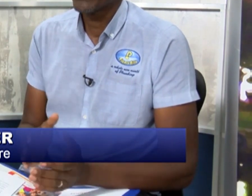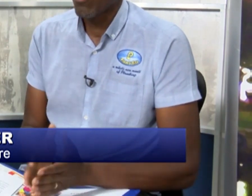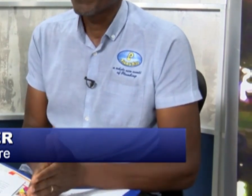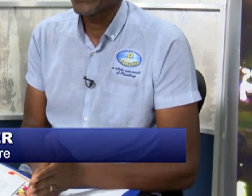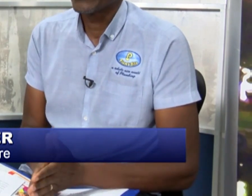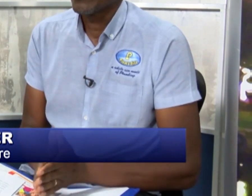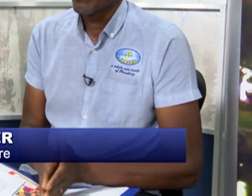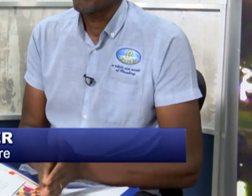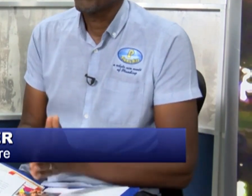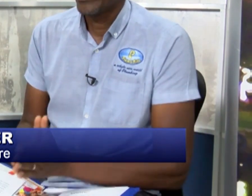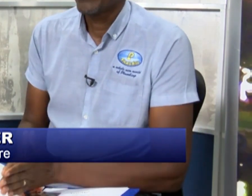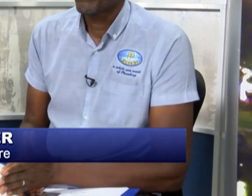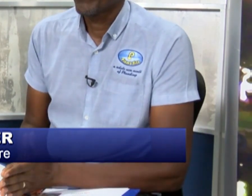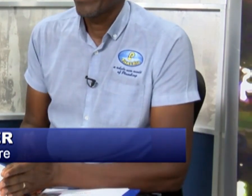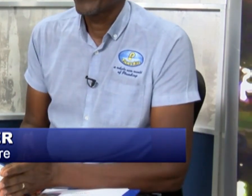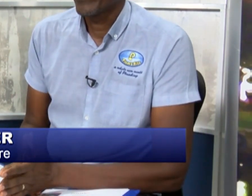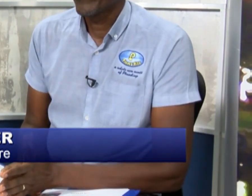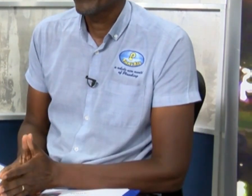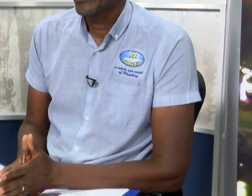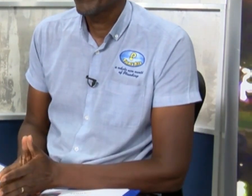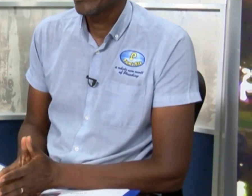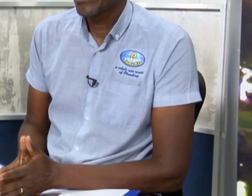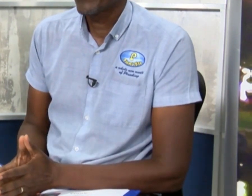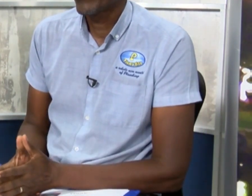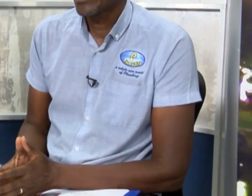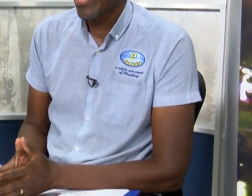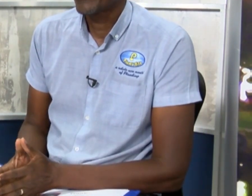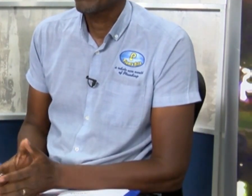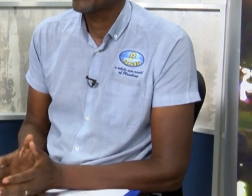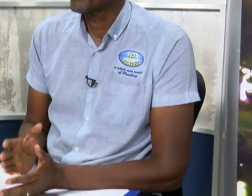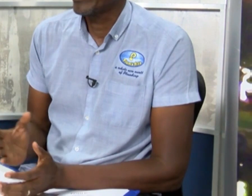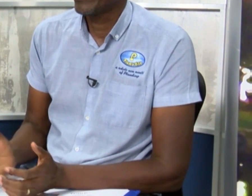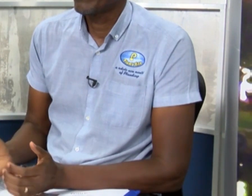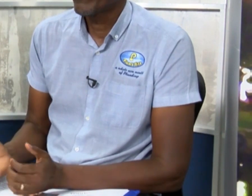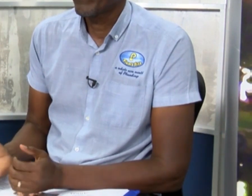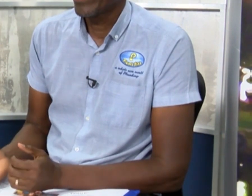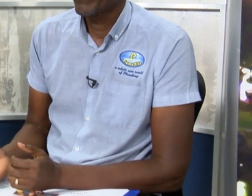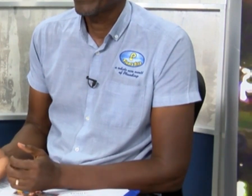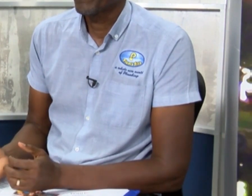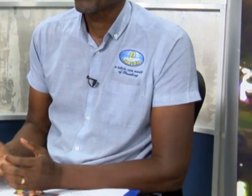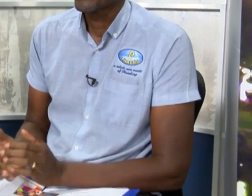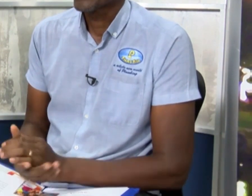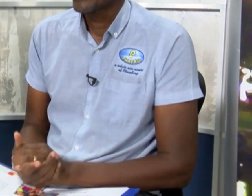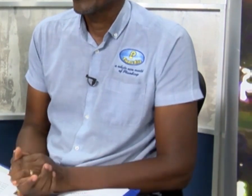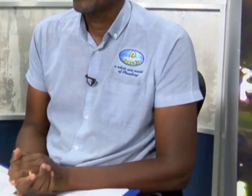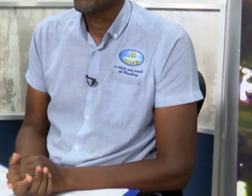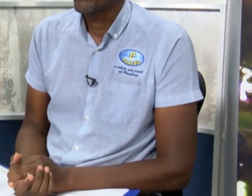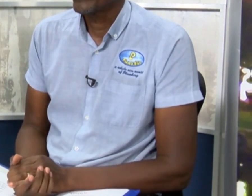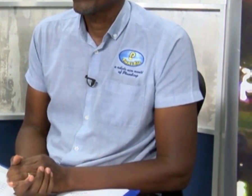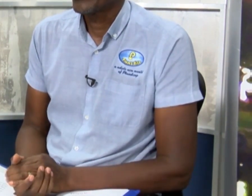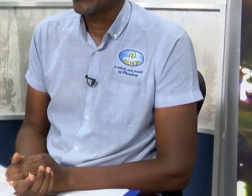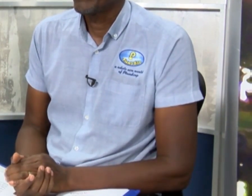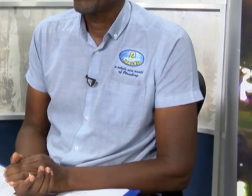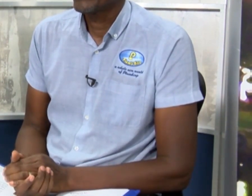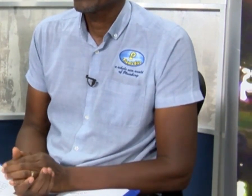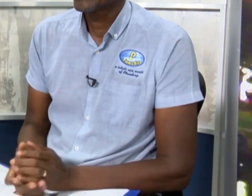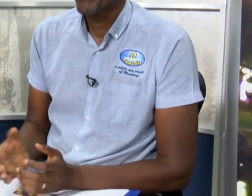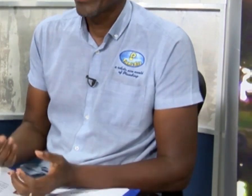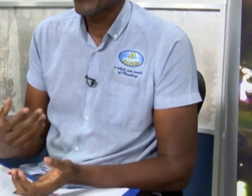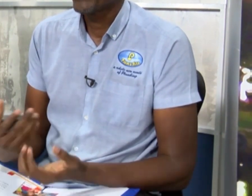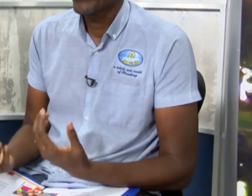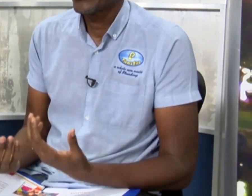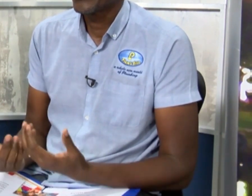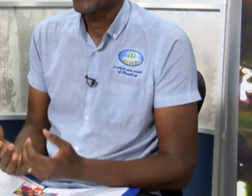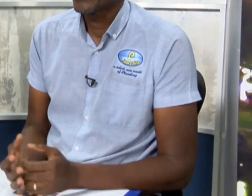give them the option of waiting for marriage before becoming sexually active and remaining faithful. And we want individuals